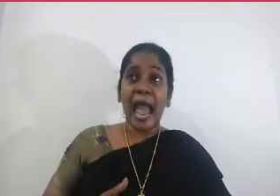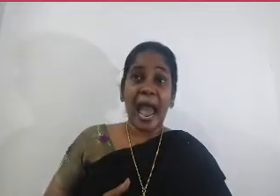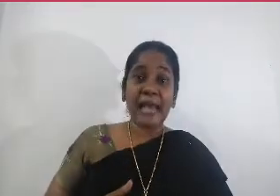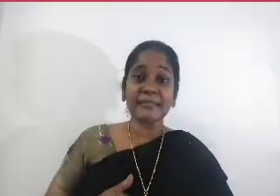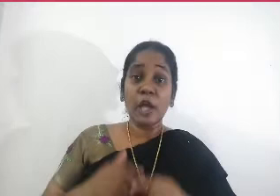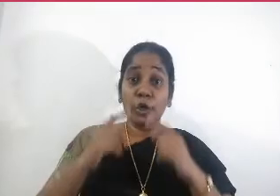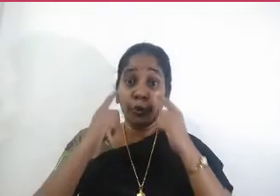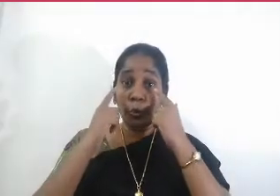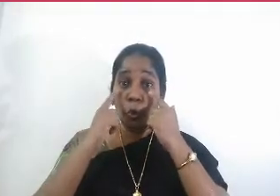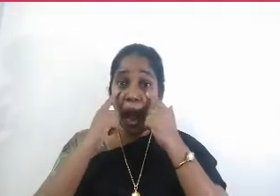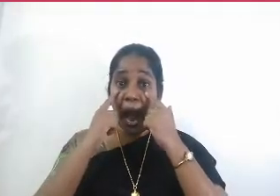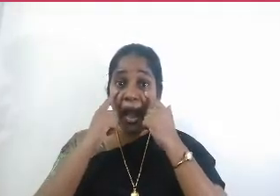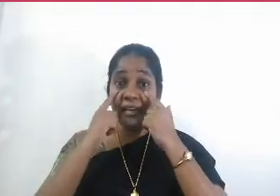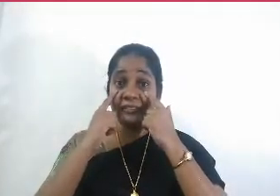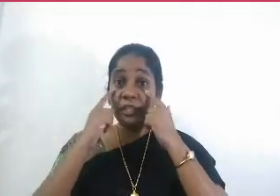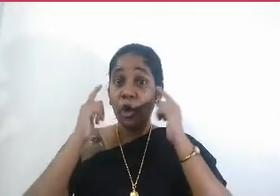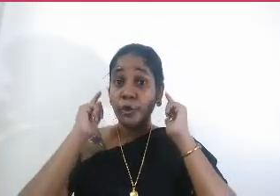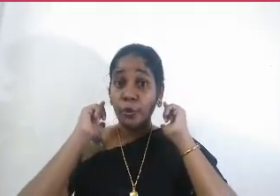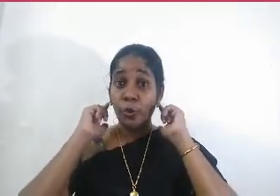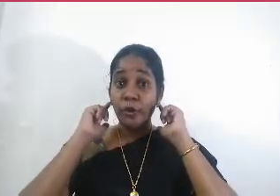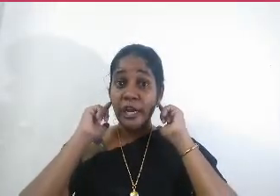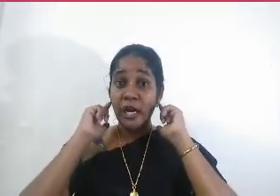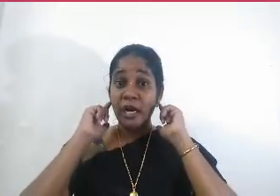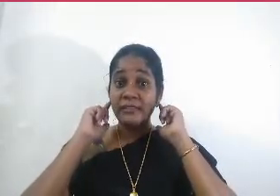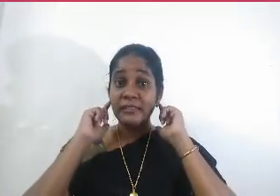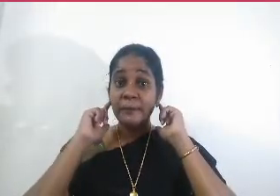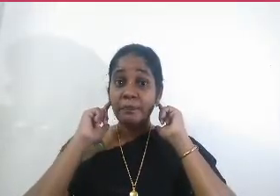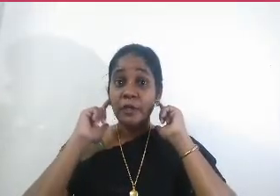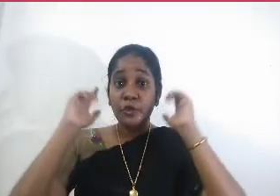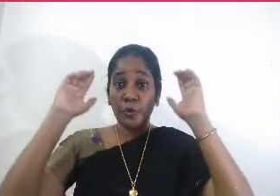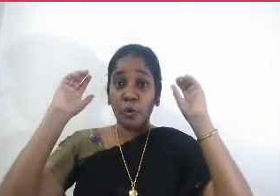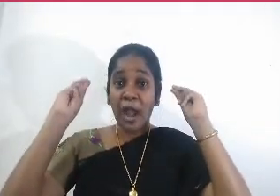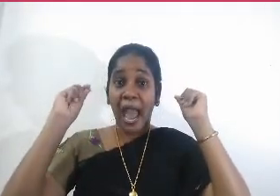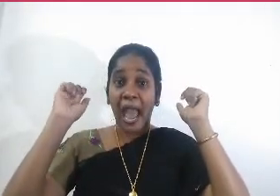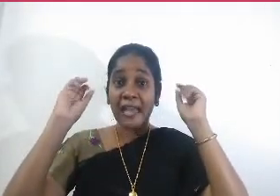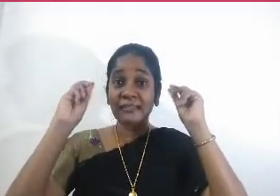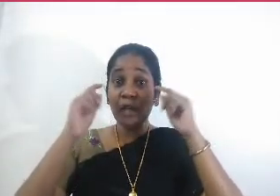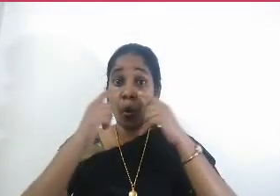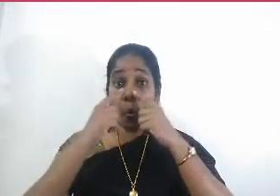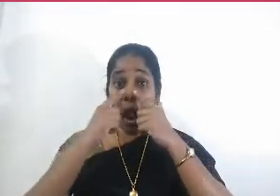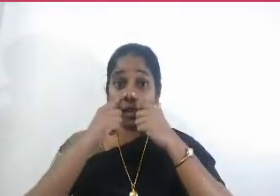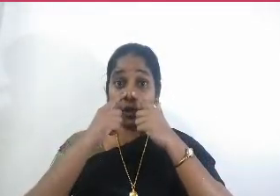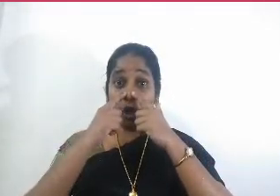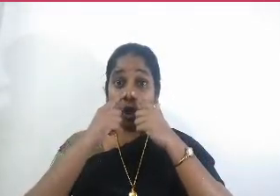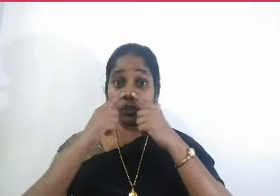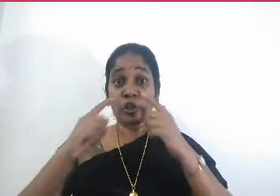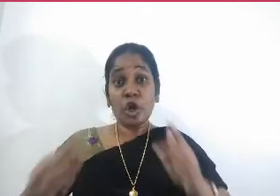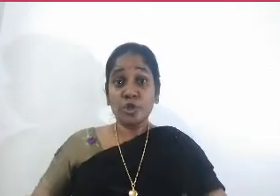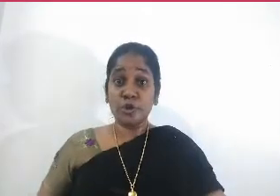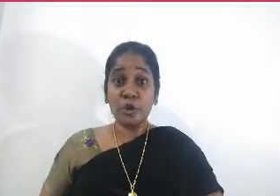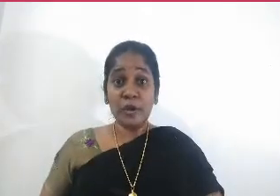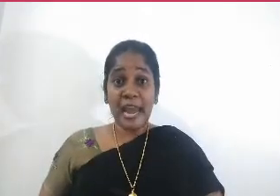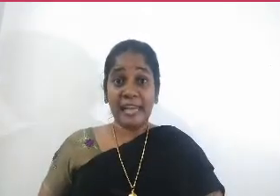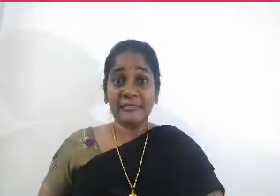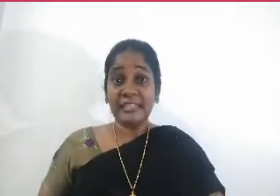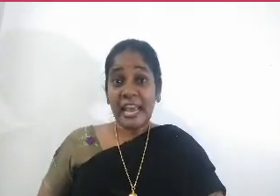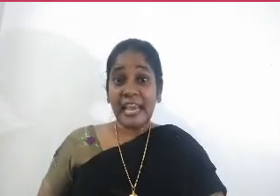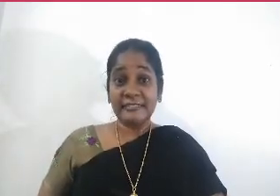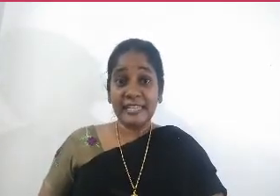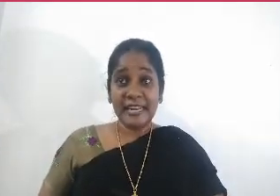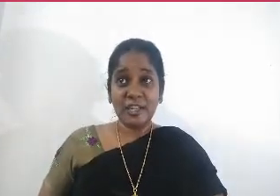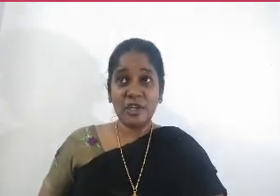Everybody has 2 eyes, 2 ears, 2 hands, 1 nose,